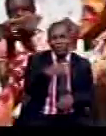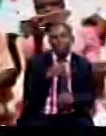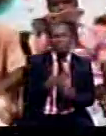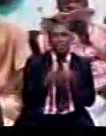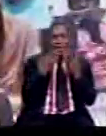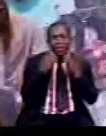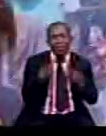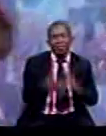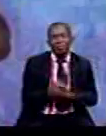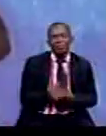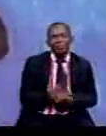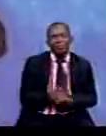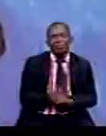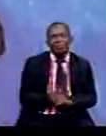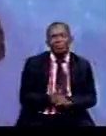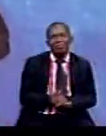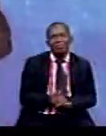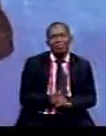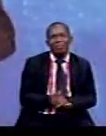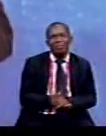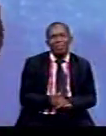Thank you, Reverend. God bless you.